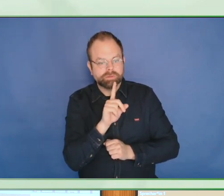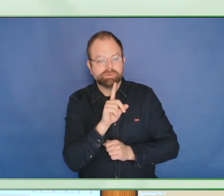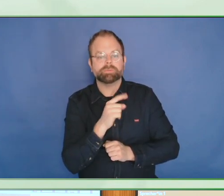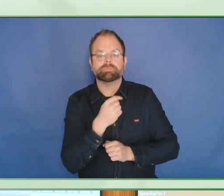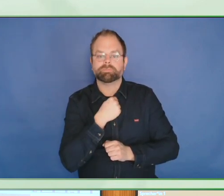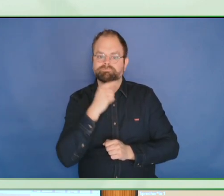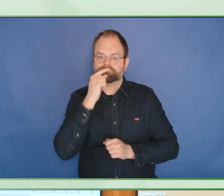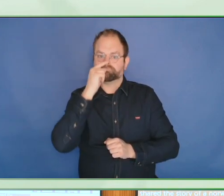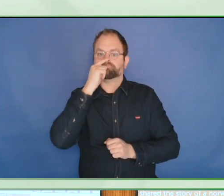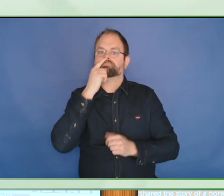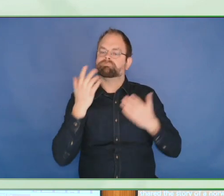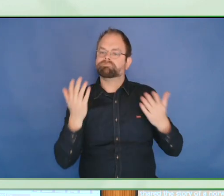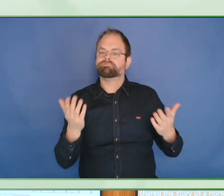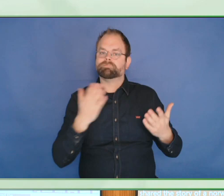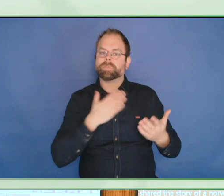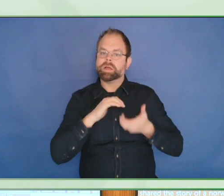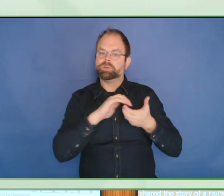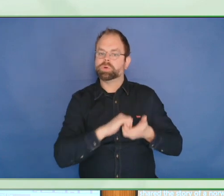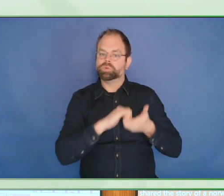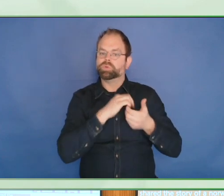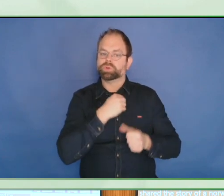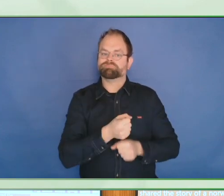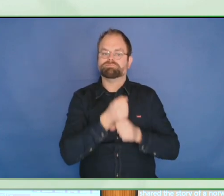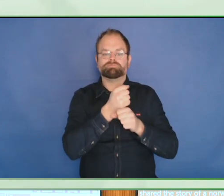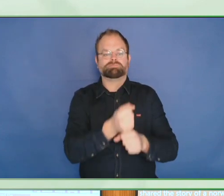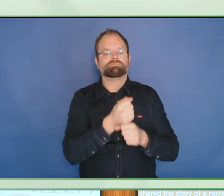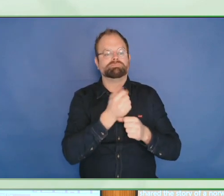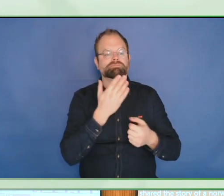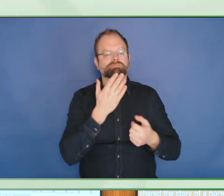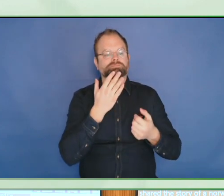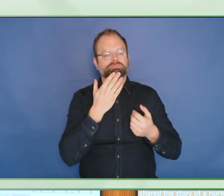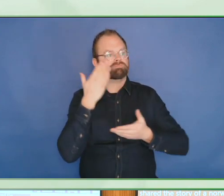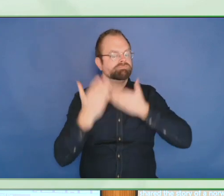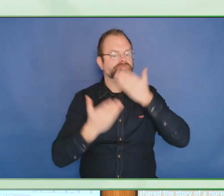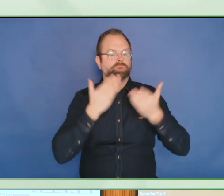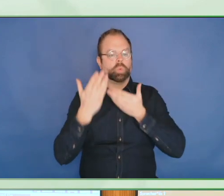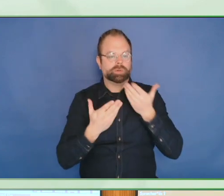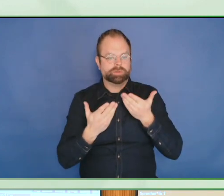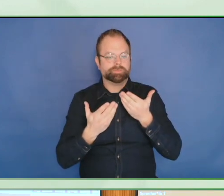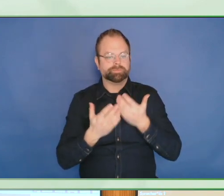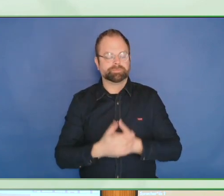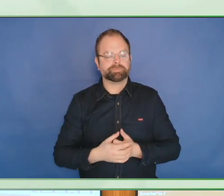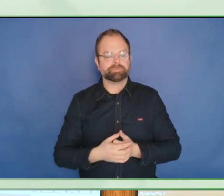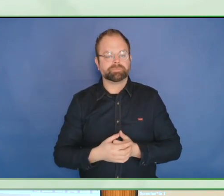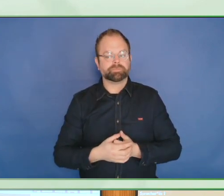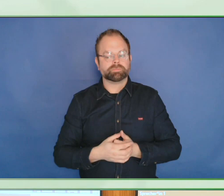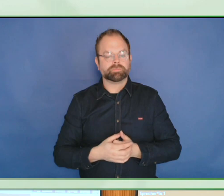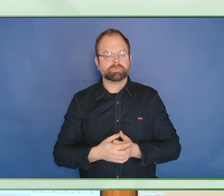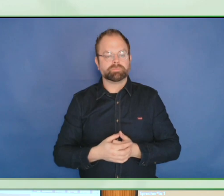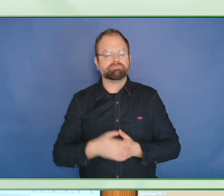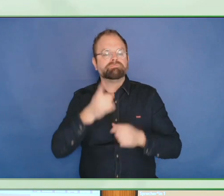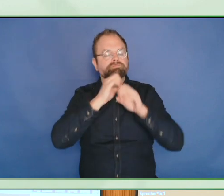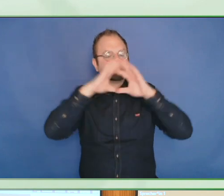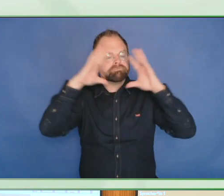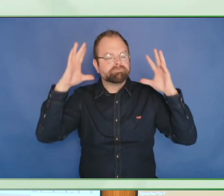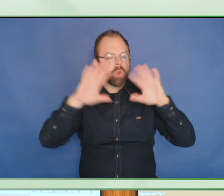imagine a world where talents or dreams are overlooked simply because of a physical limitation. Imagine the